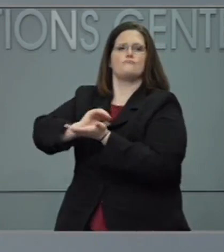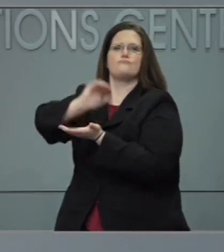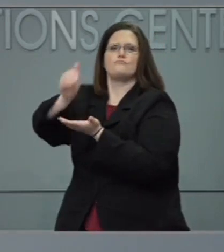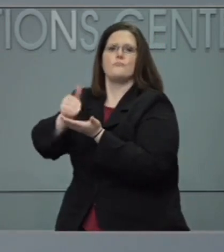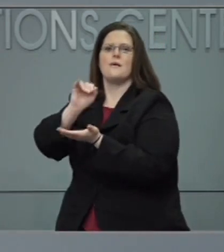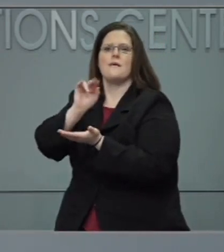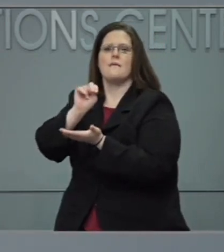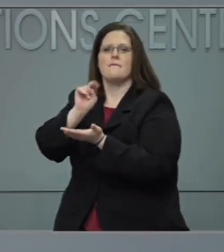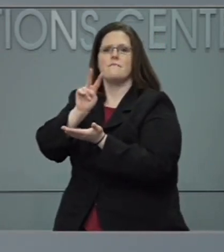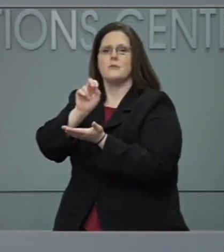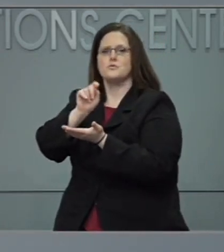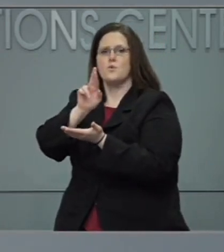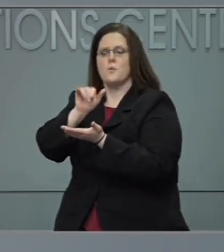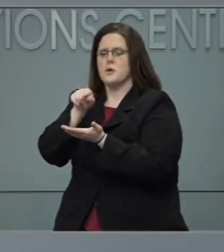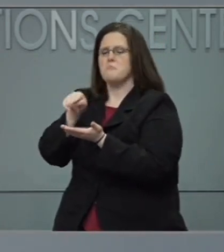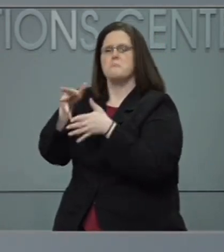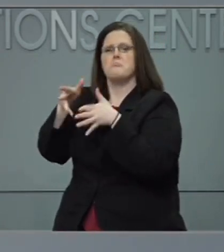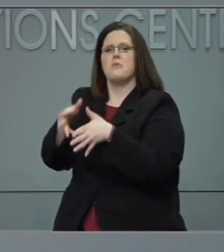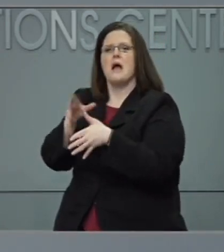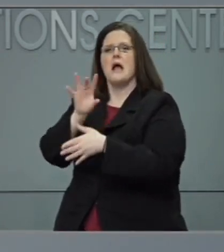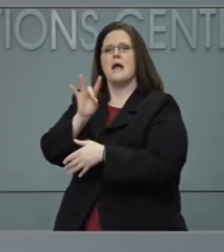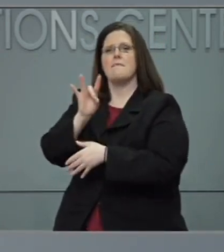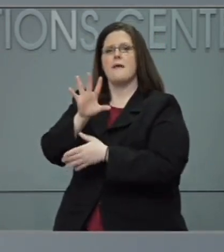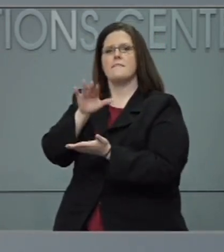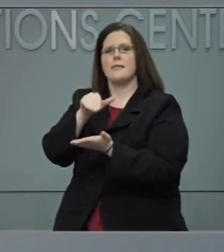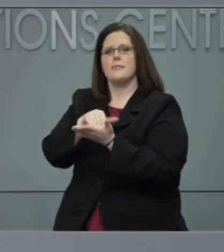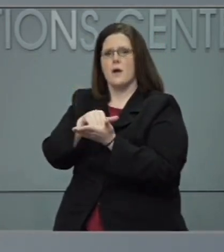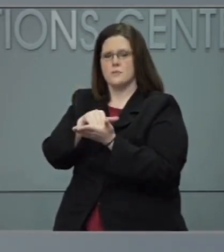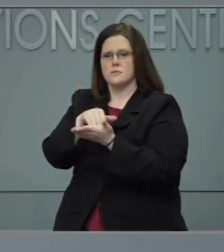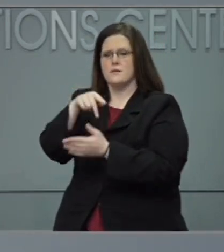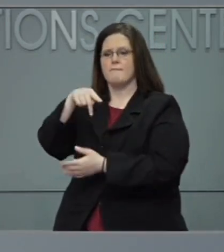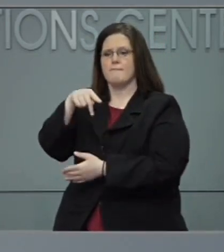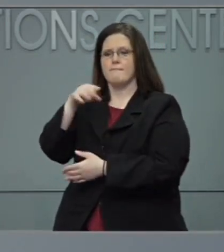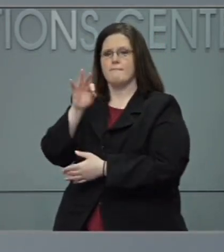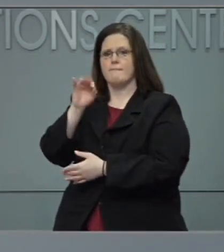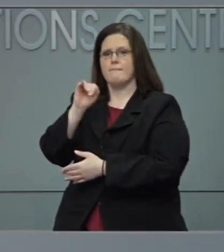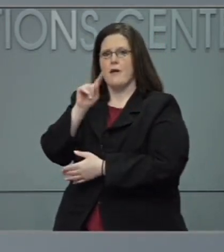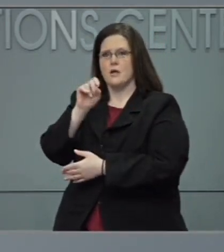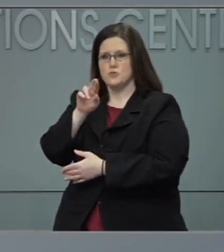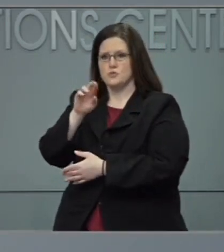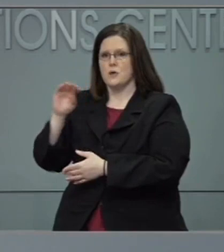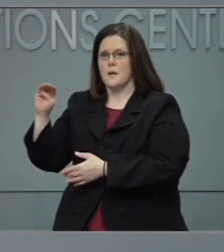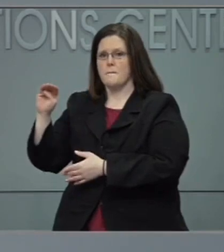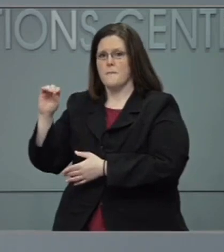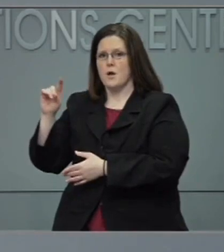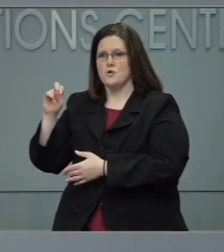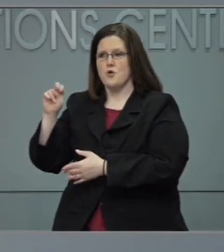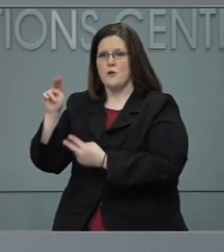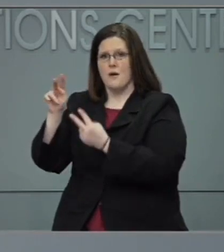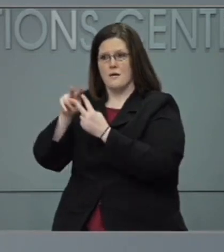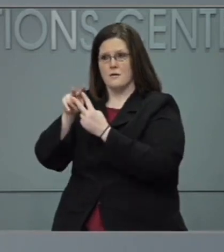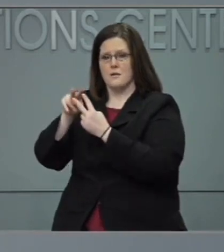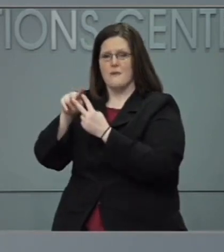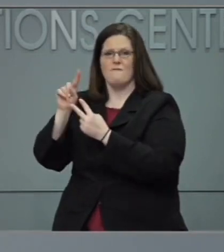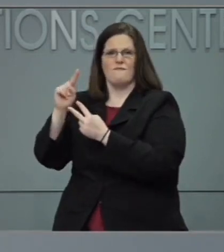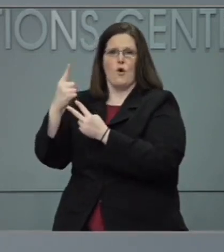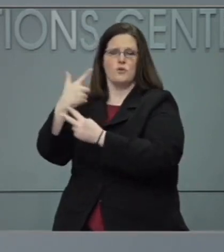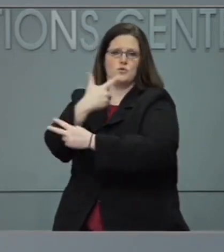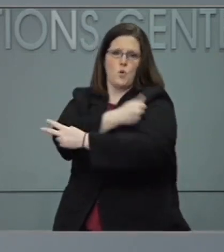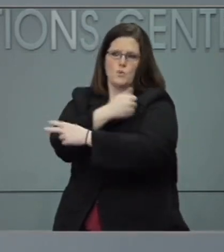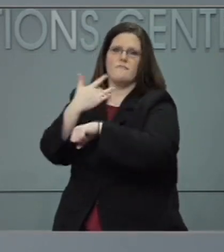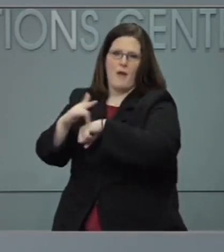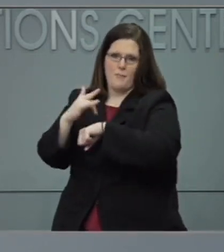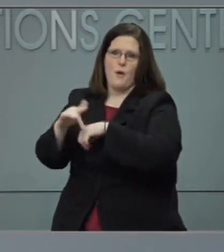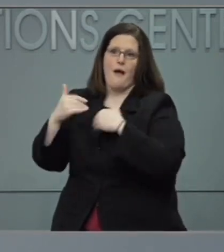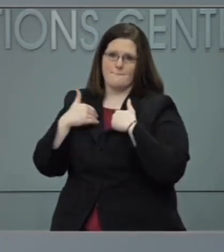about 85,000 first doses of the Pfizer and Moderna vaccine available. We're also receiving additional first